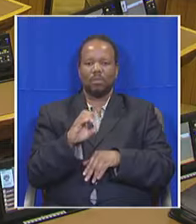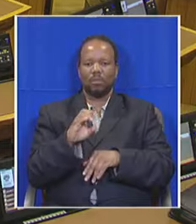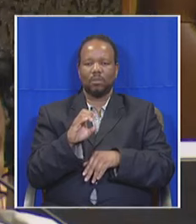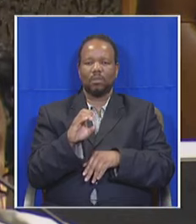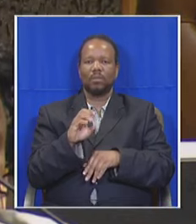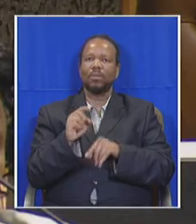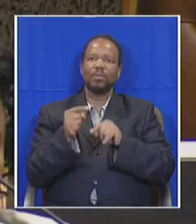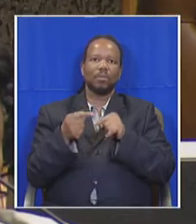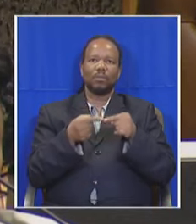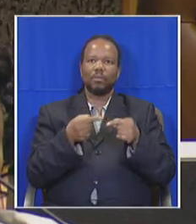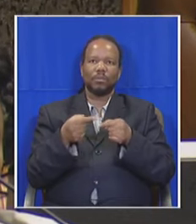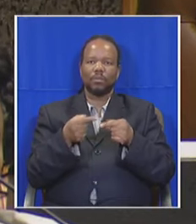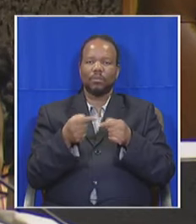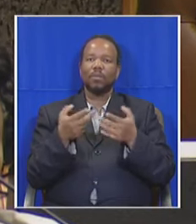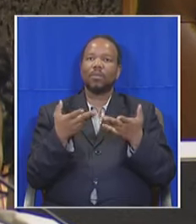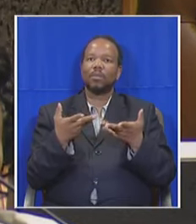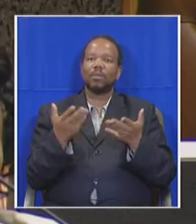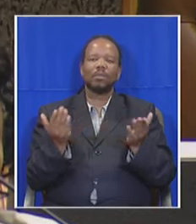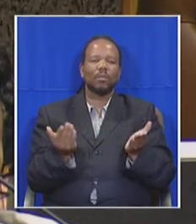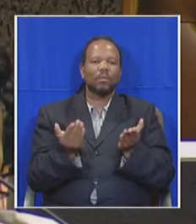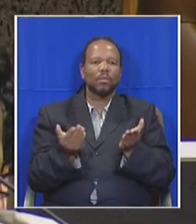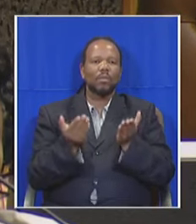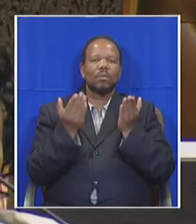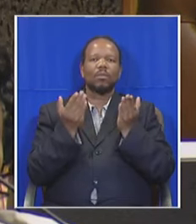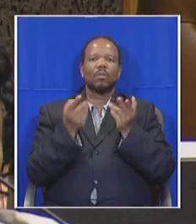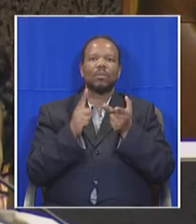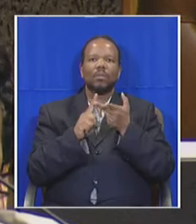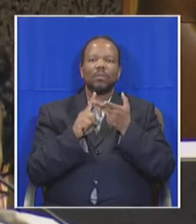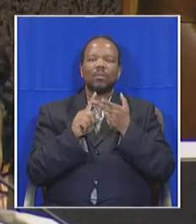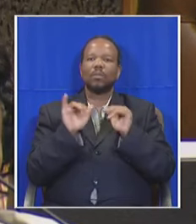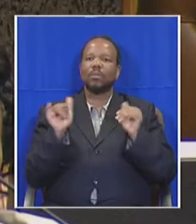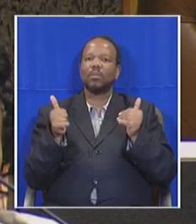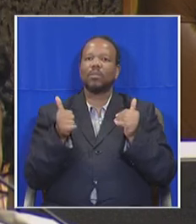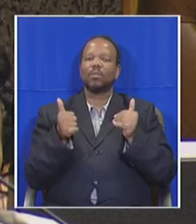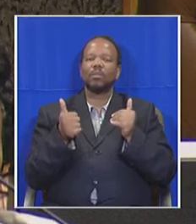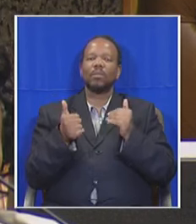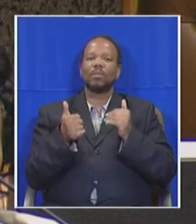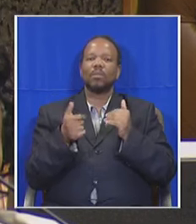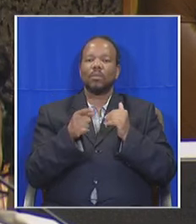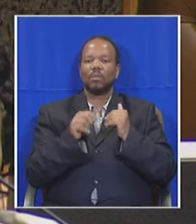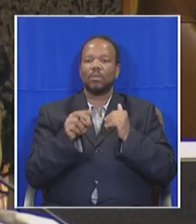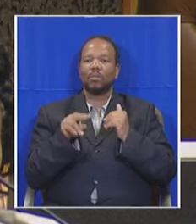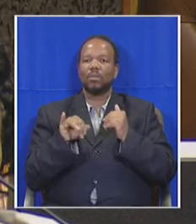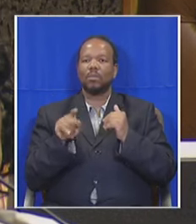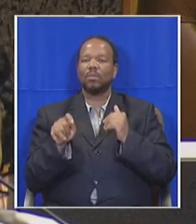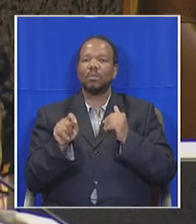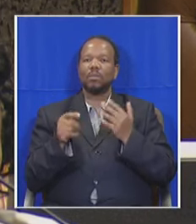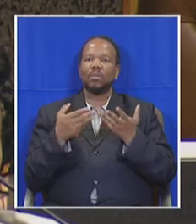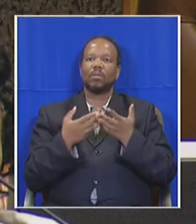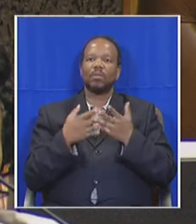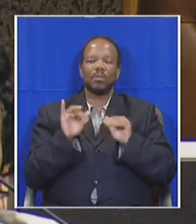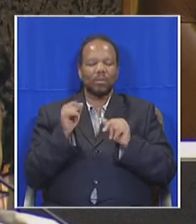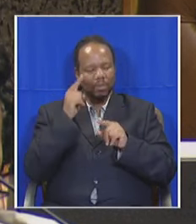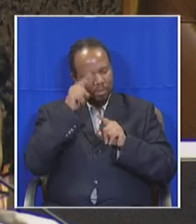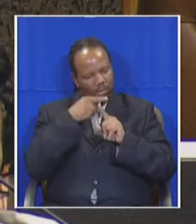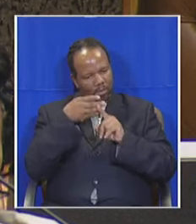debates promoting and strengthening technical schools as centers of excellence, focusing on